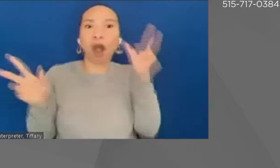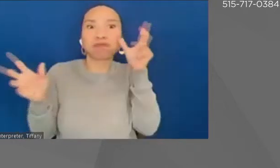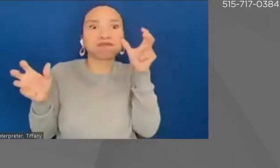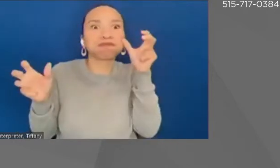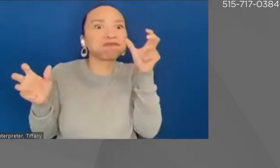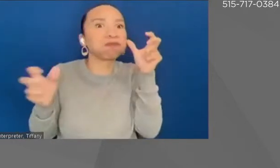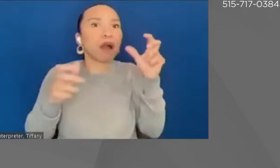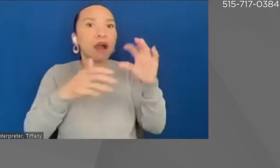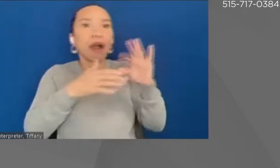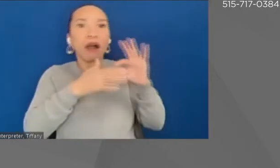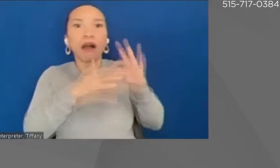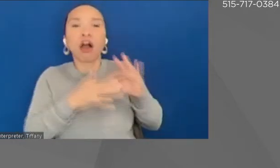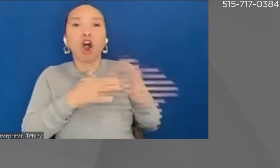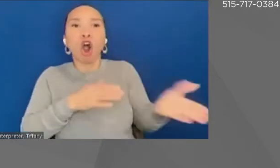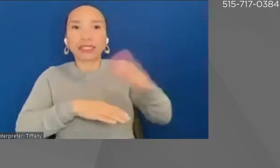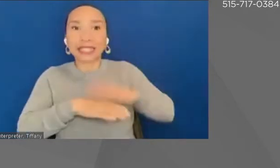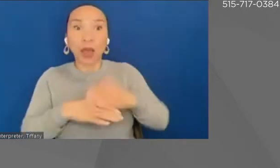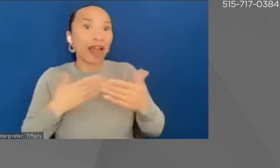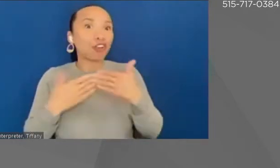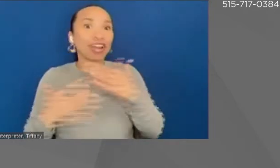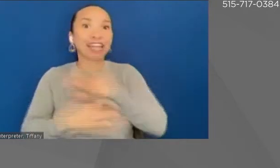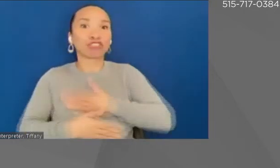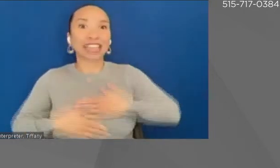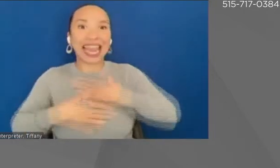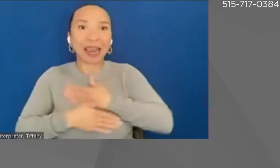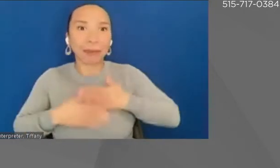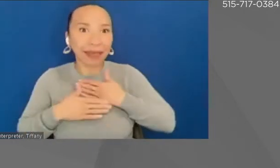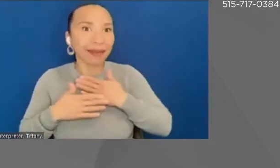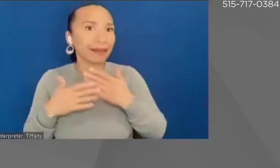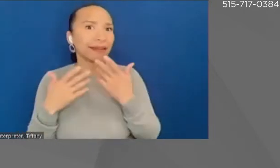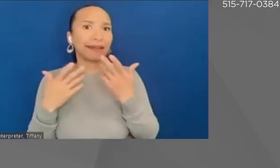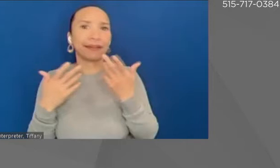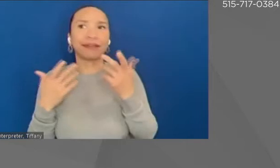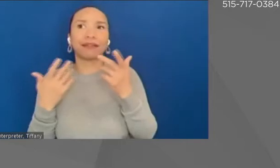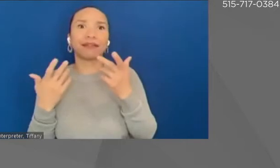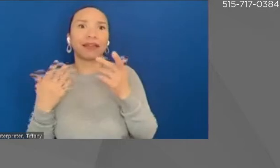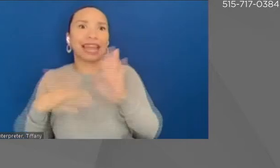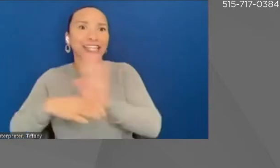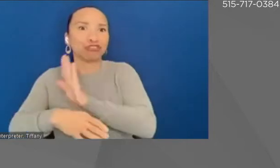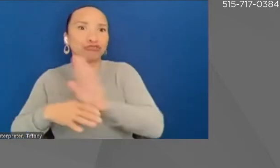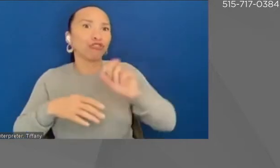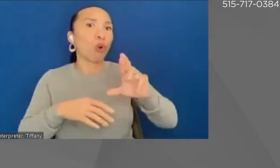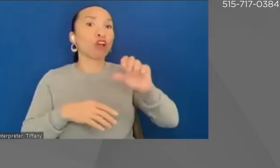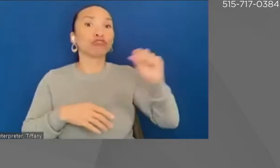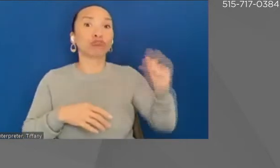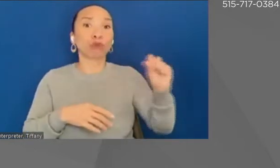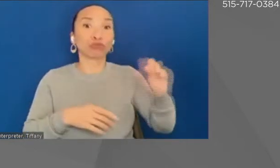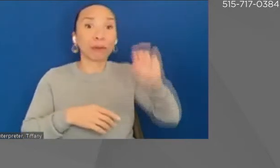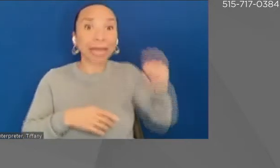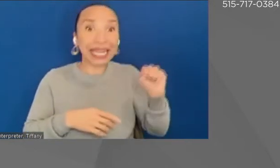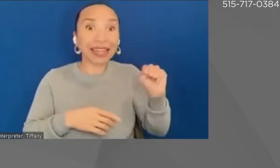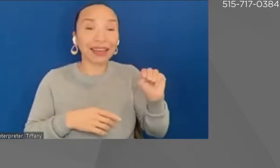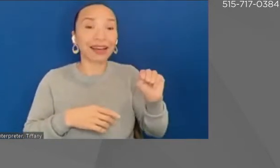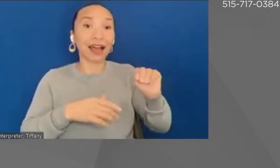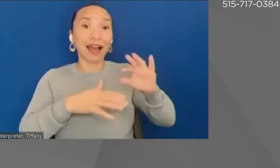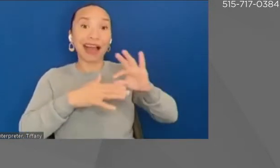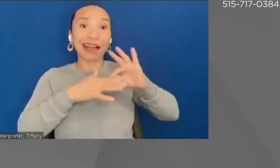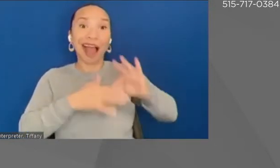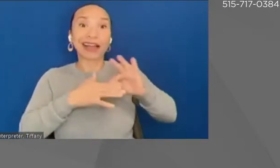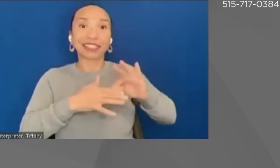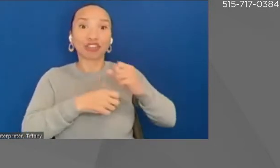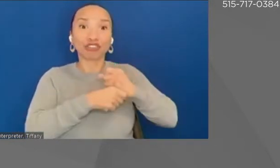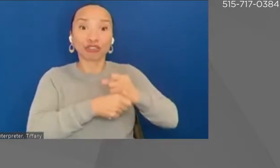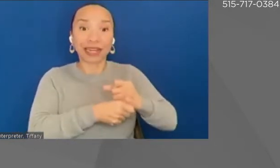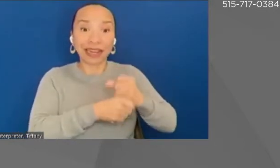the entertainment industry, whether it's working with, social media and content creators, even